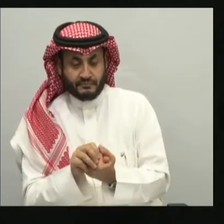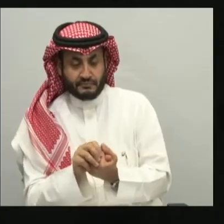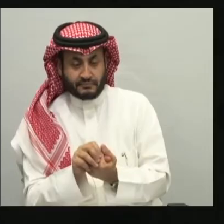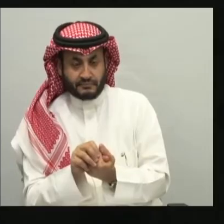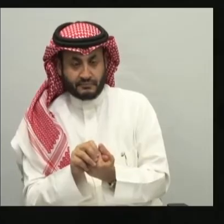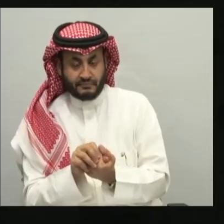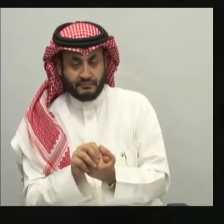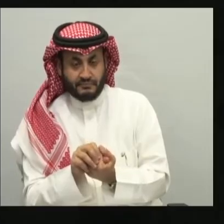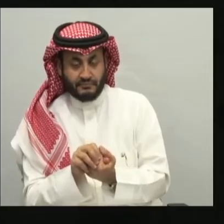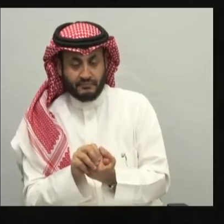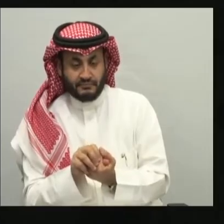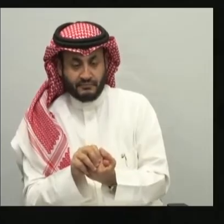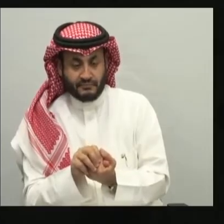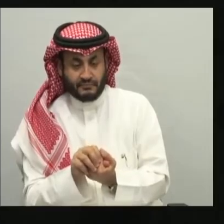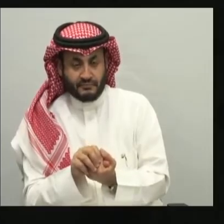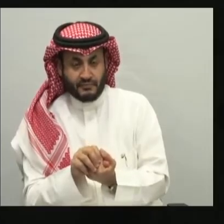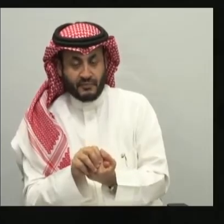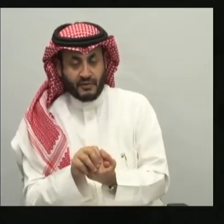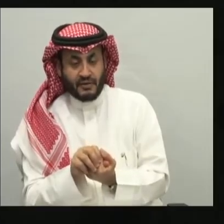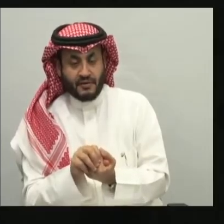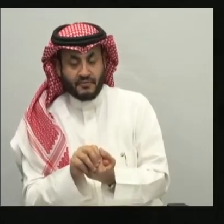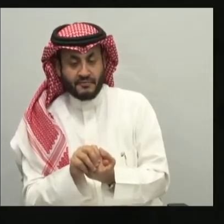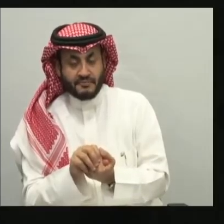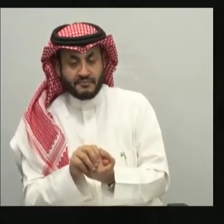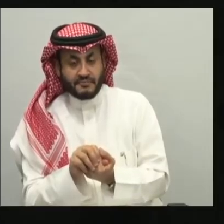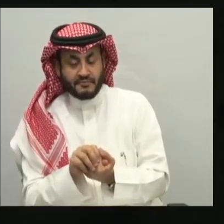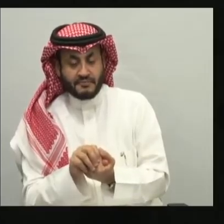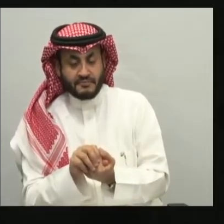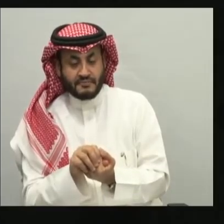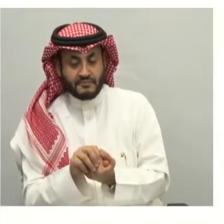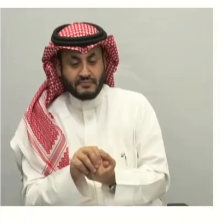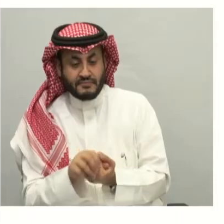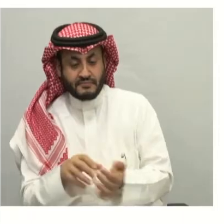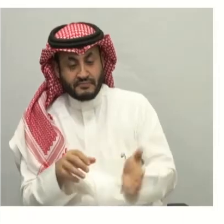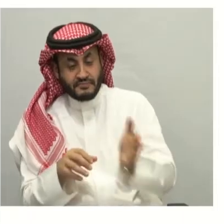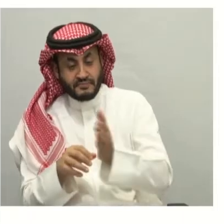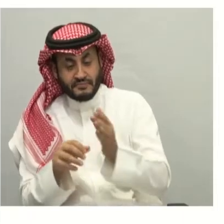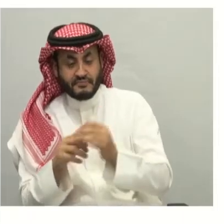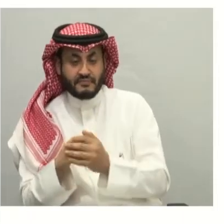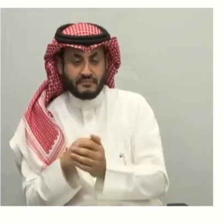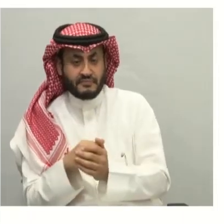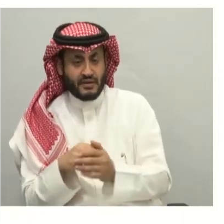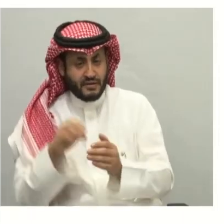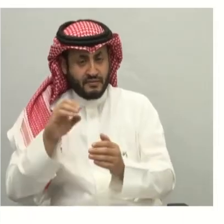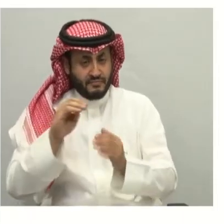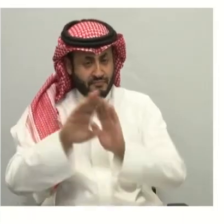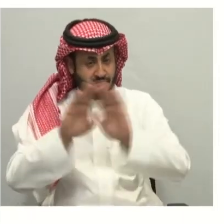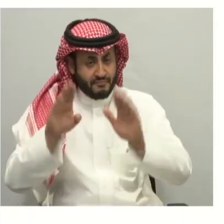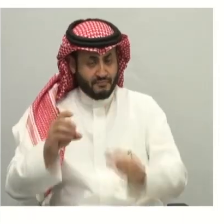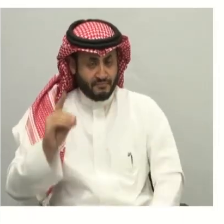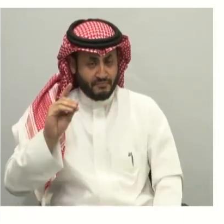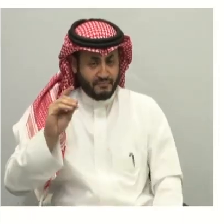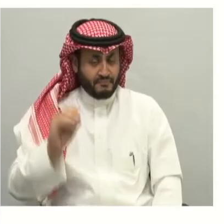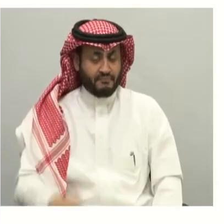go hang out or to the park and so on. Now, these are the answers of Adnan. So the